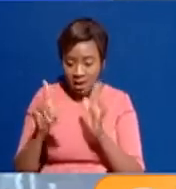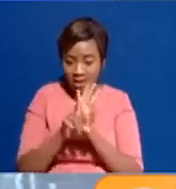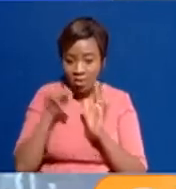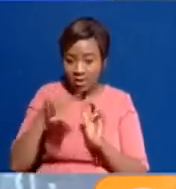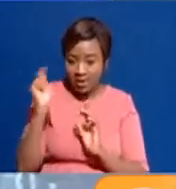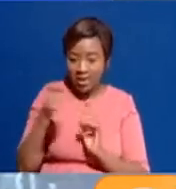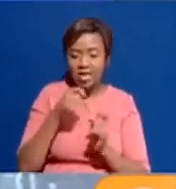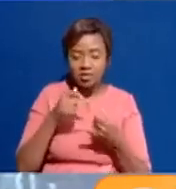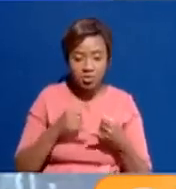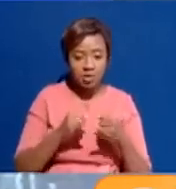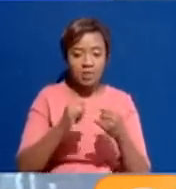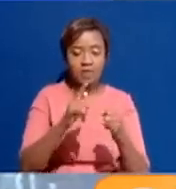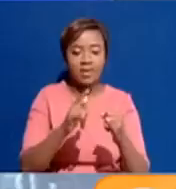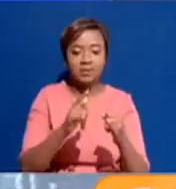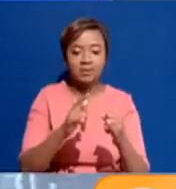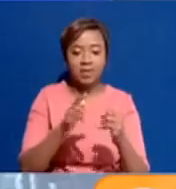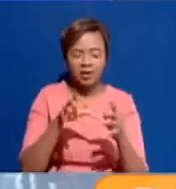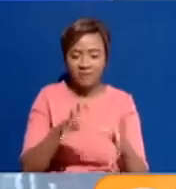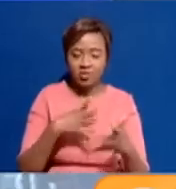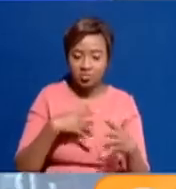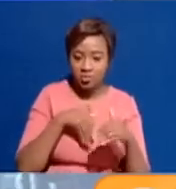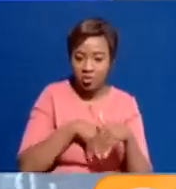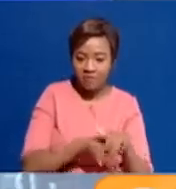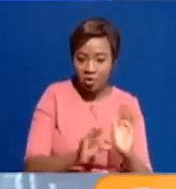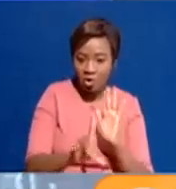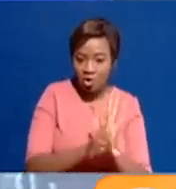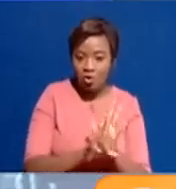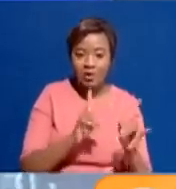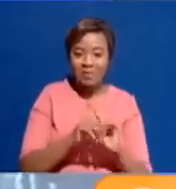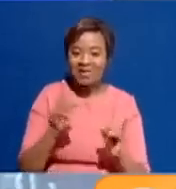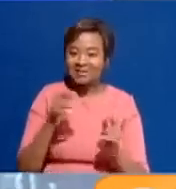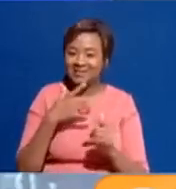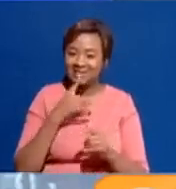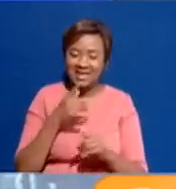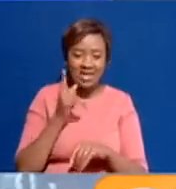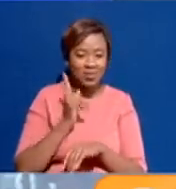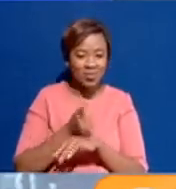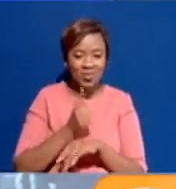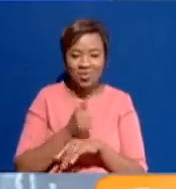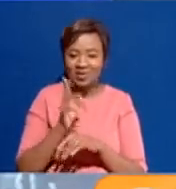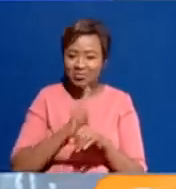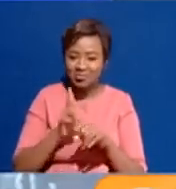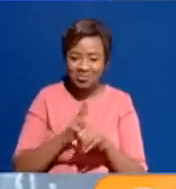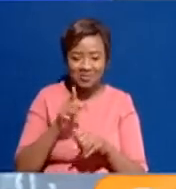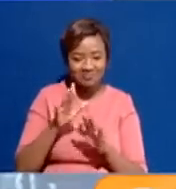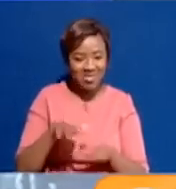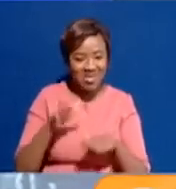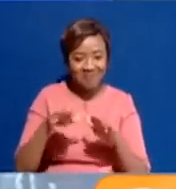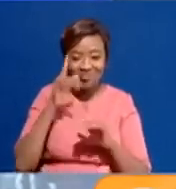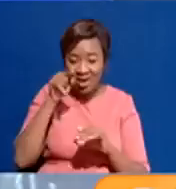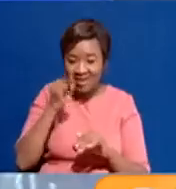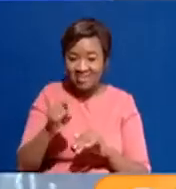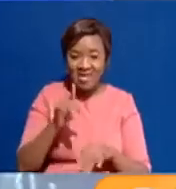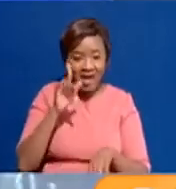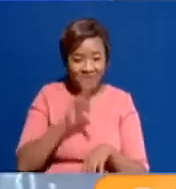purposes. Experts, however, warn that there should be controlled use of it, raising concerns about the effects the substance could have